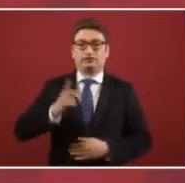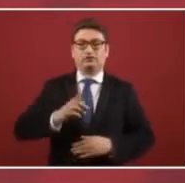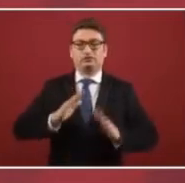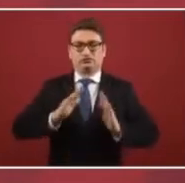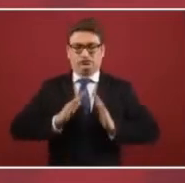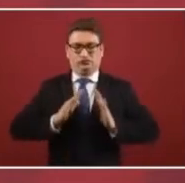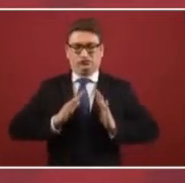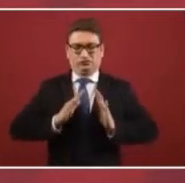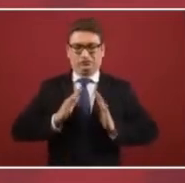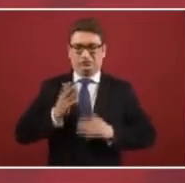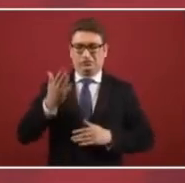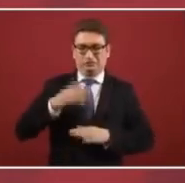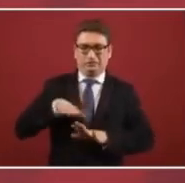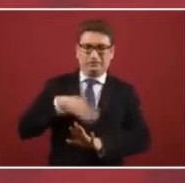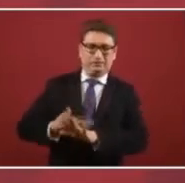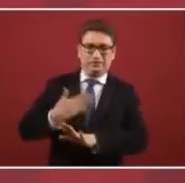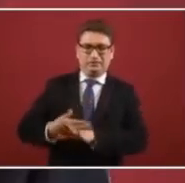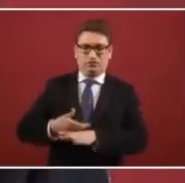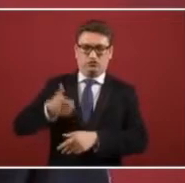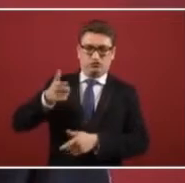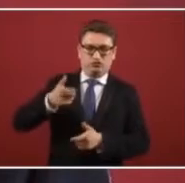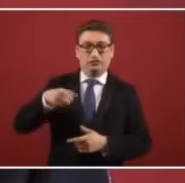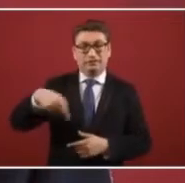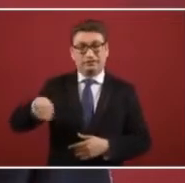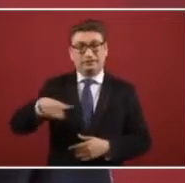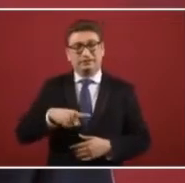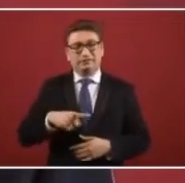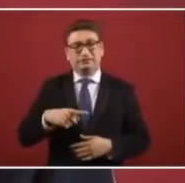the military personnel that lost their life.